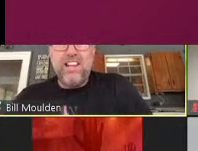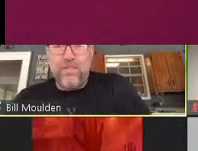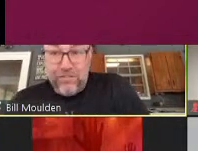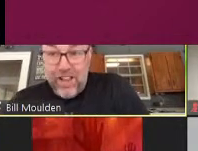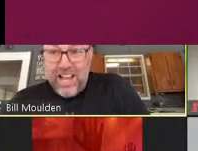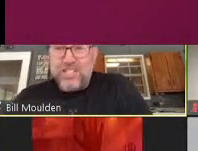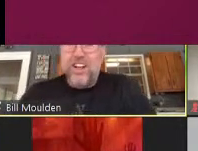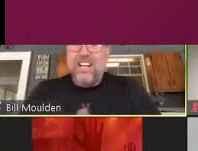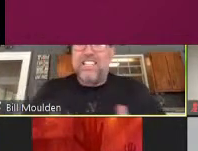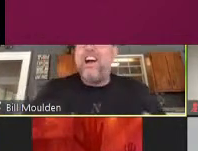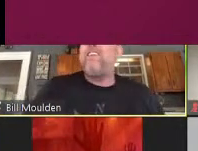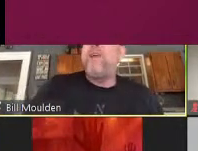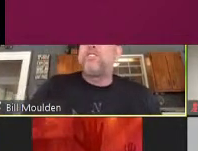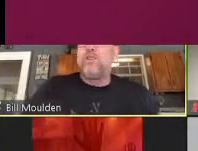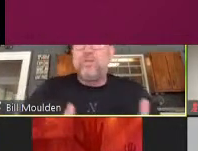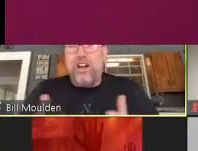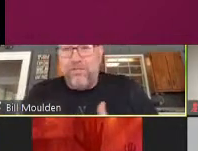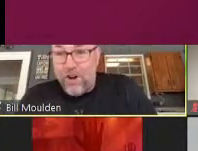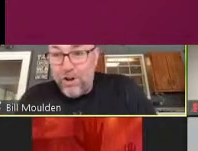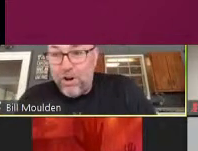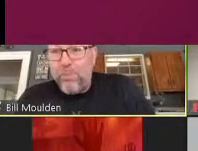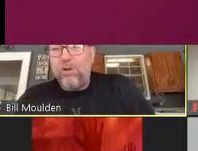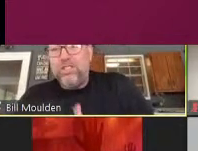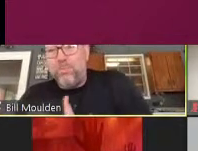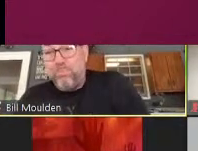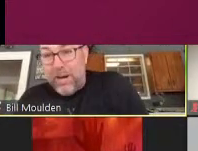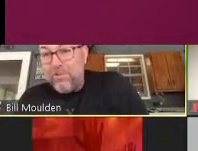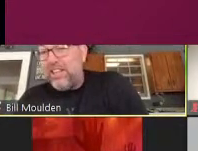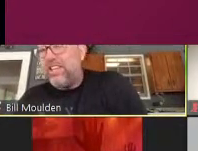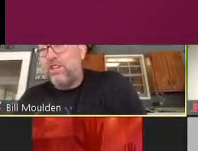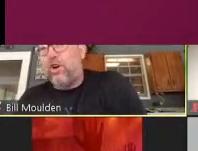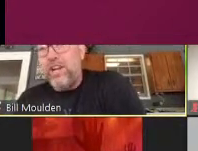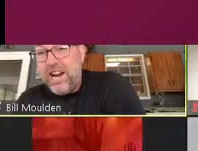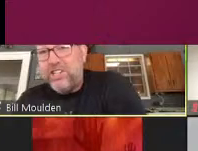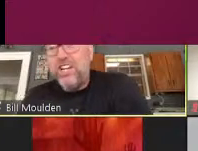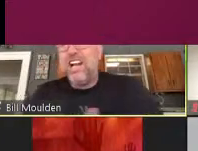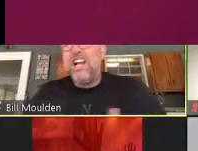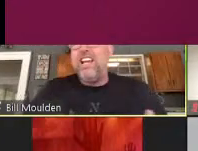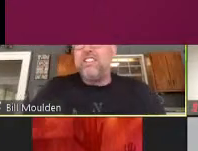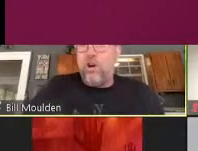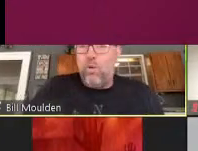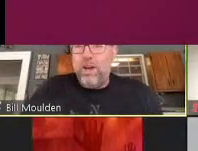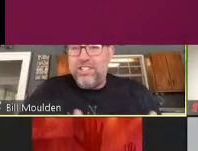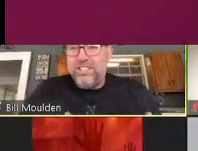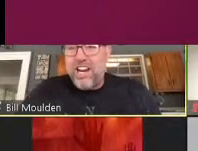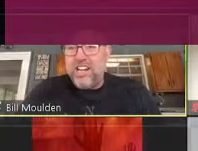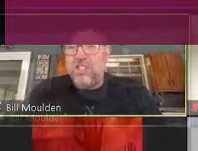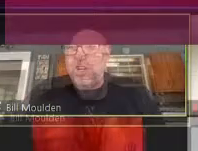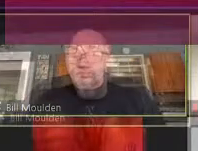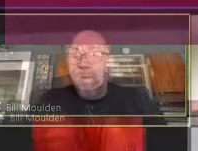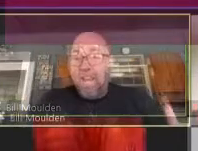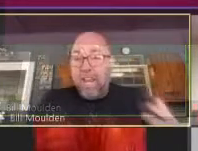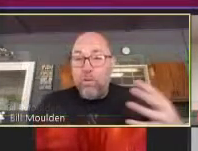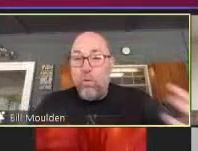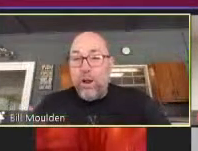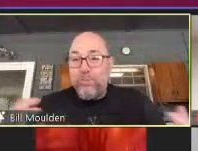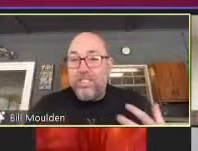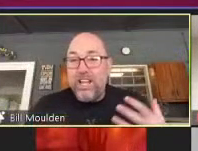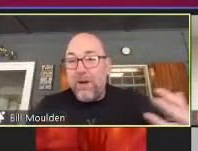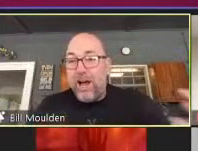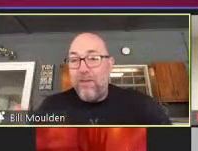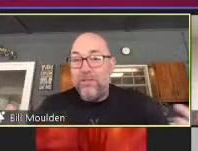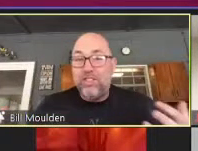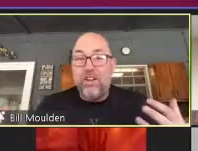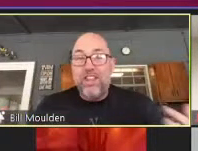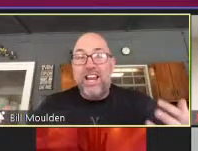God in the flesh. God makes himself vulnerable to be with his creation. And so what does Satan do? He whips